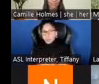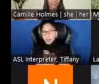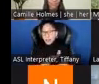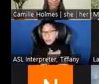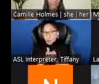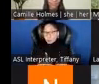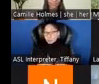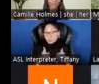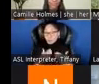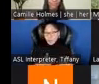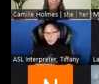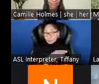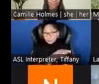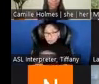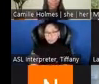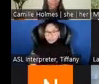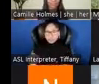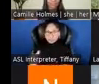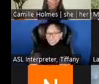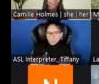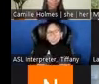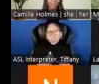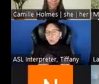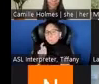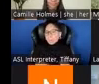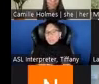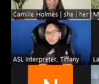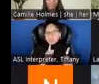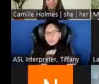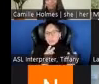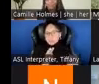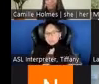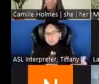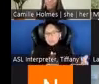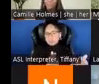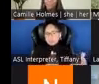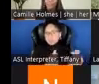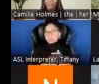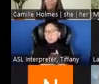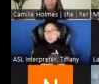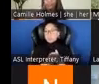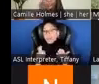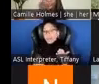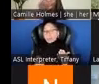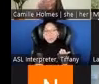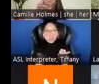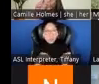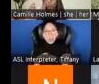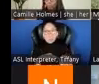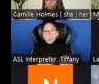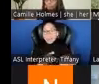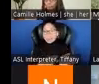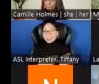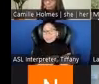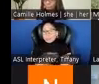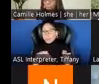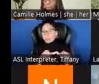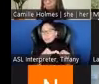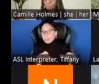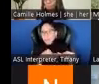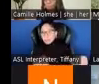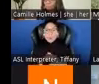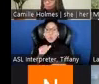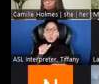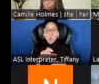still have to do the immediate housing work that we're, paying the double deposits, as someone kind of said, working with landlords